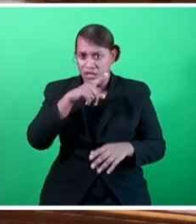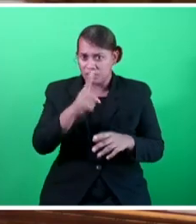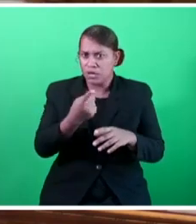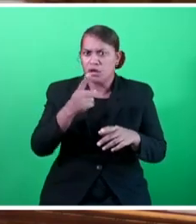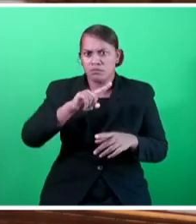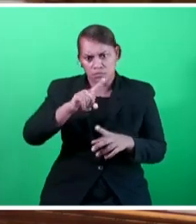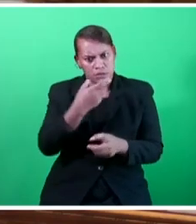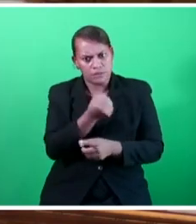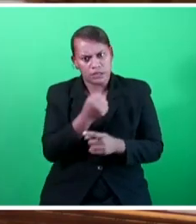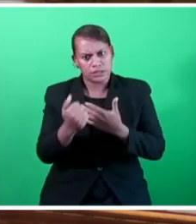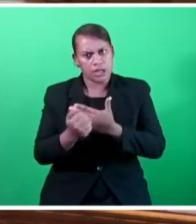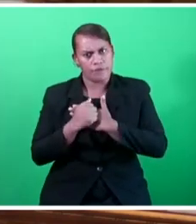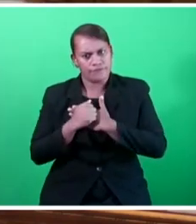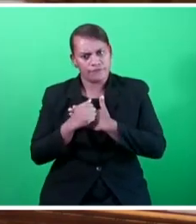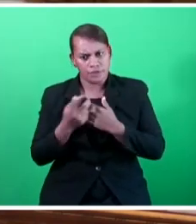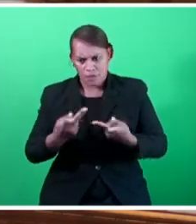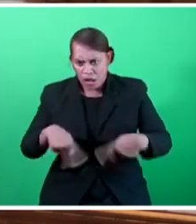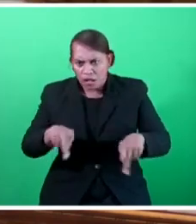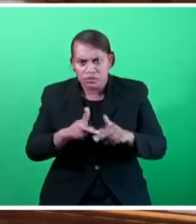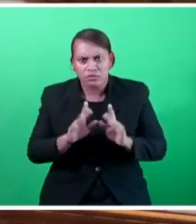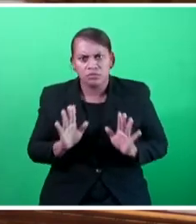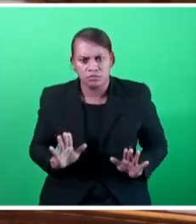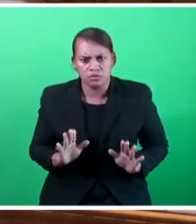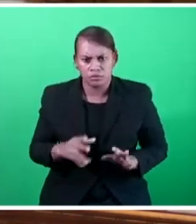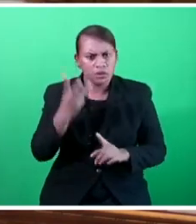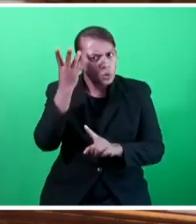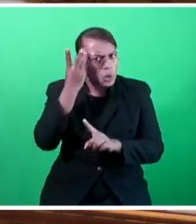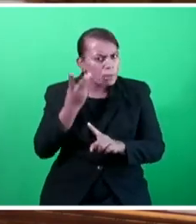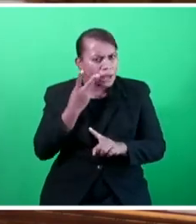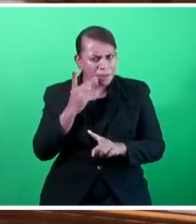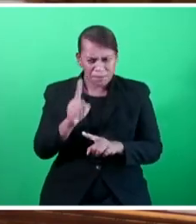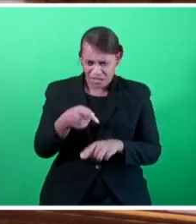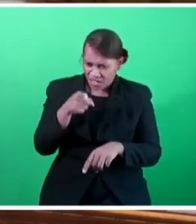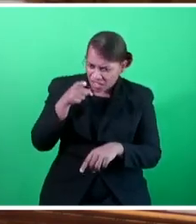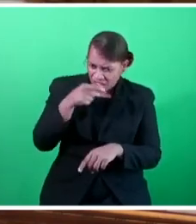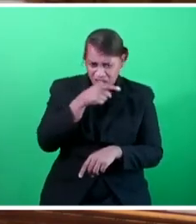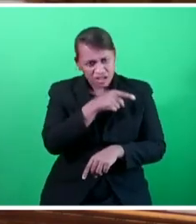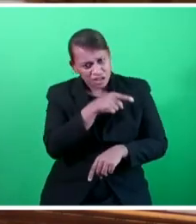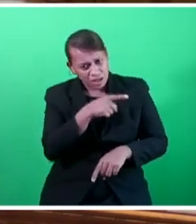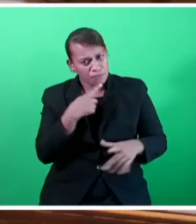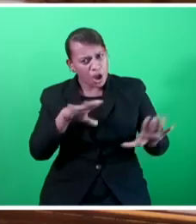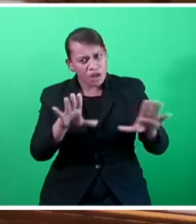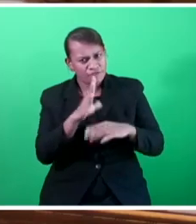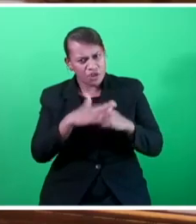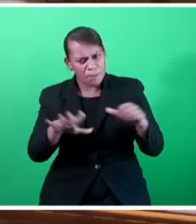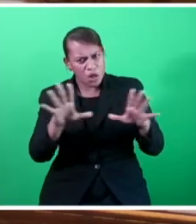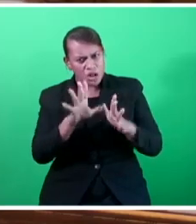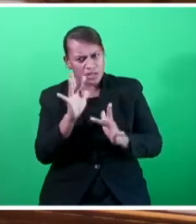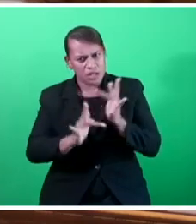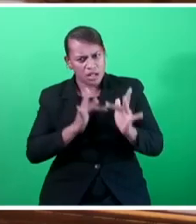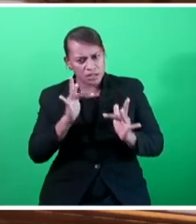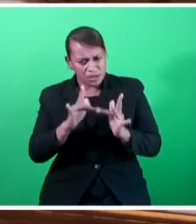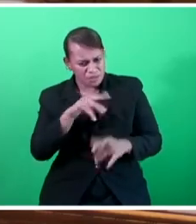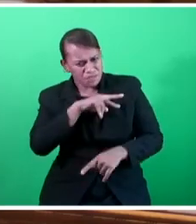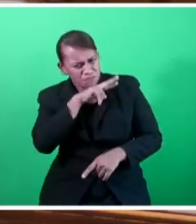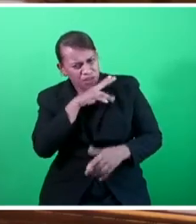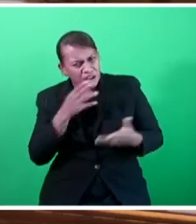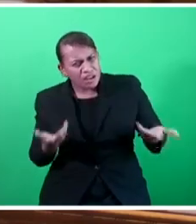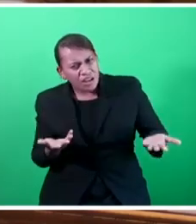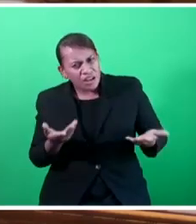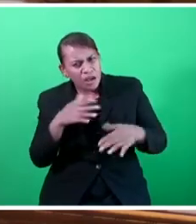world. None of these countries have banned internet pornography. On the other hand, take a nation like